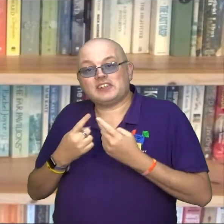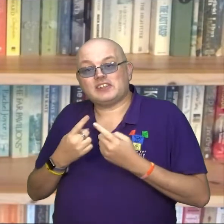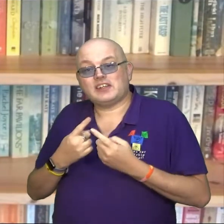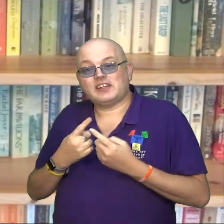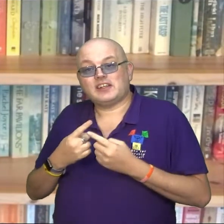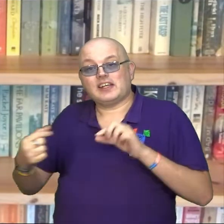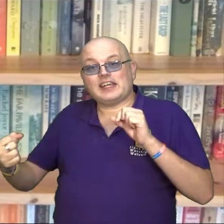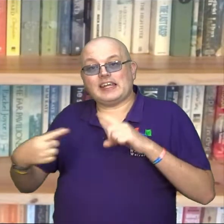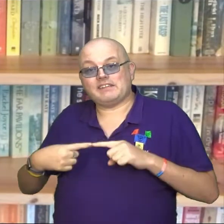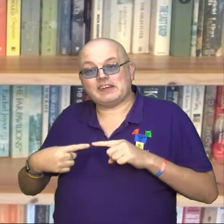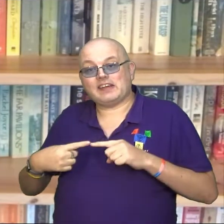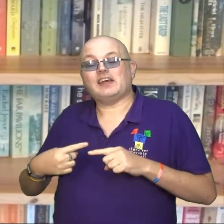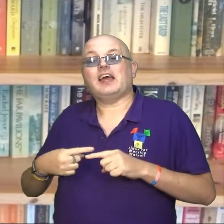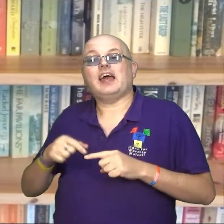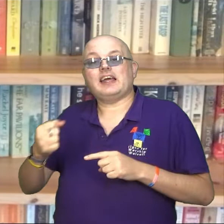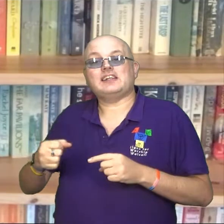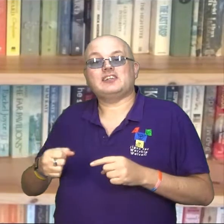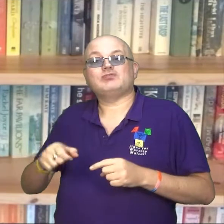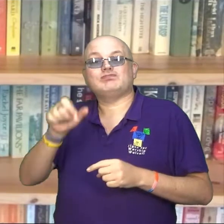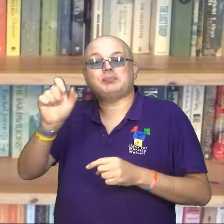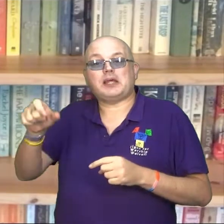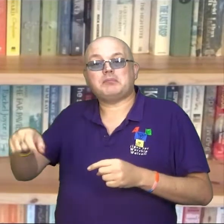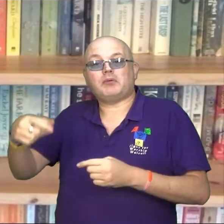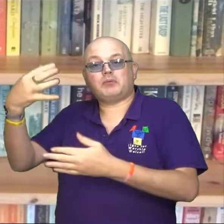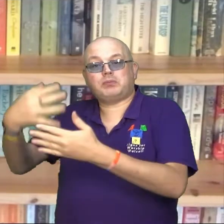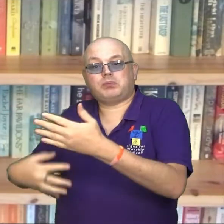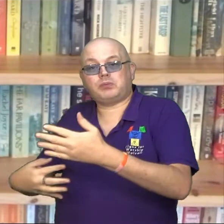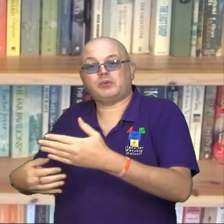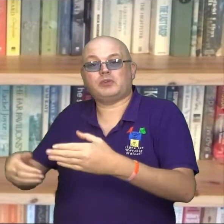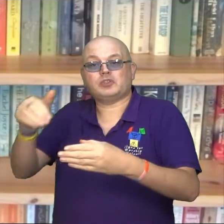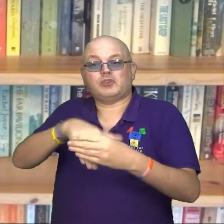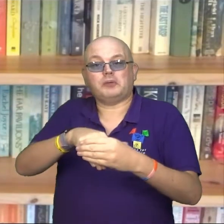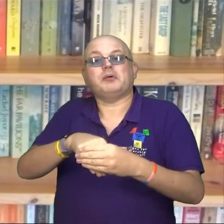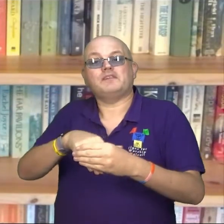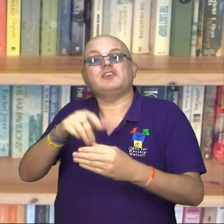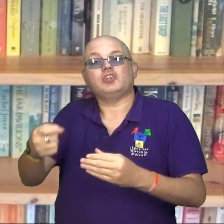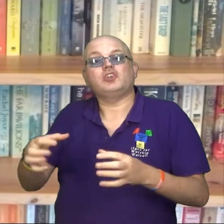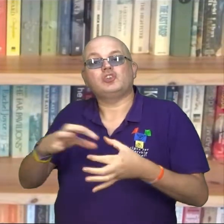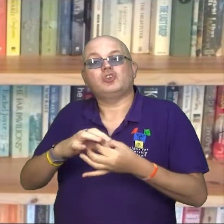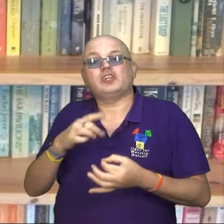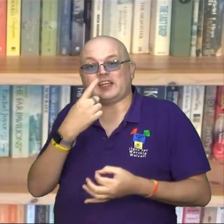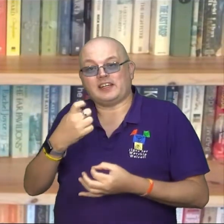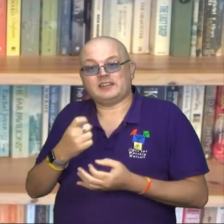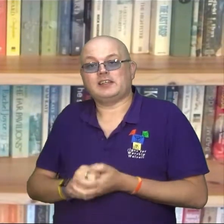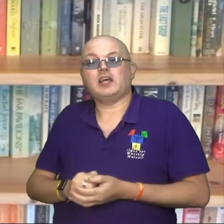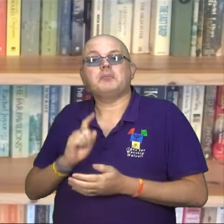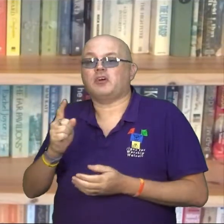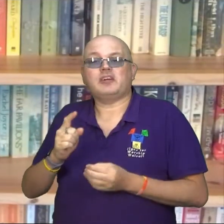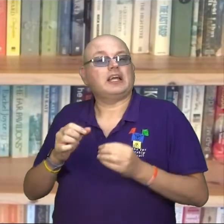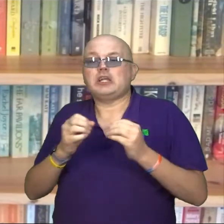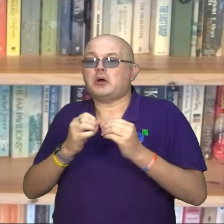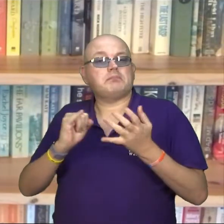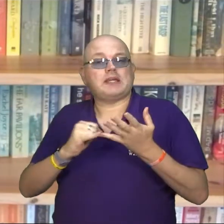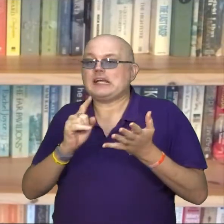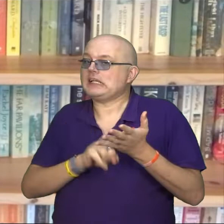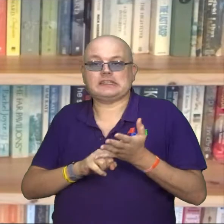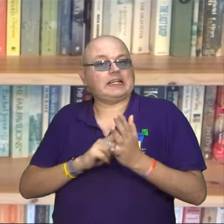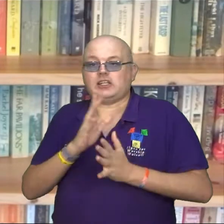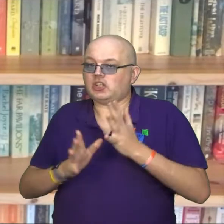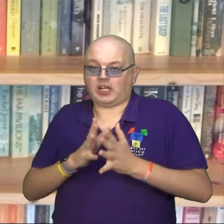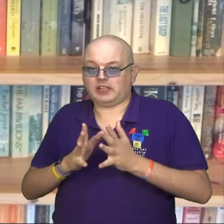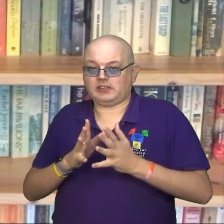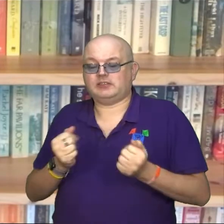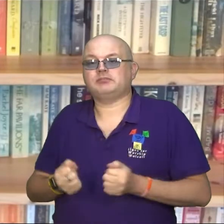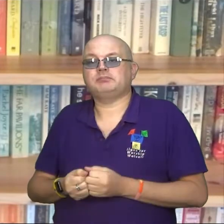me and we can add you to the list of subscribers. There are thousands of videos on a whole range of topics from a